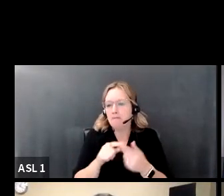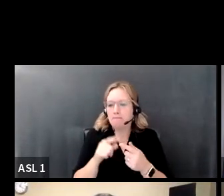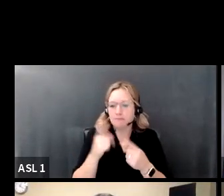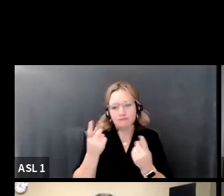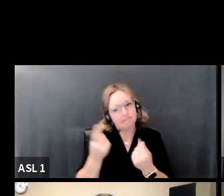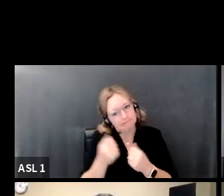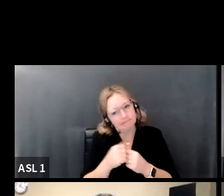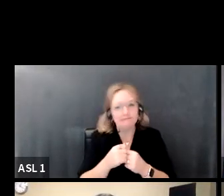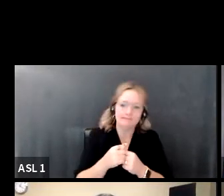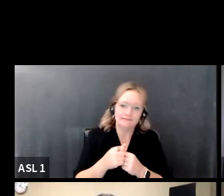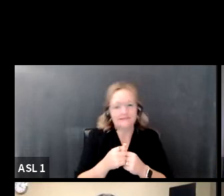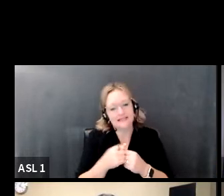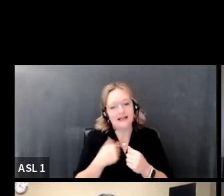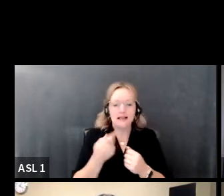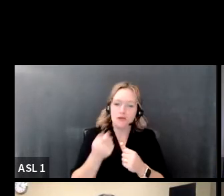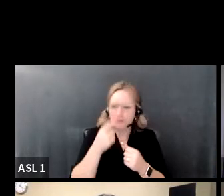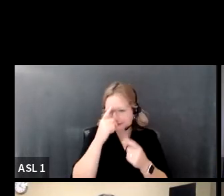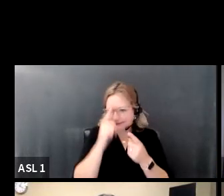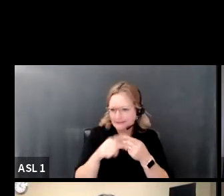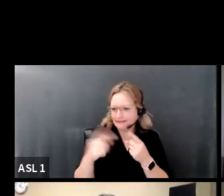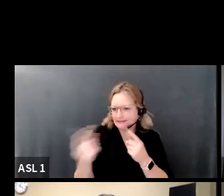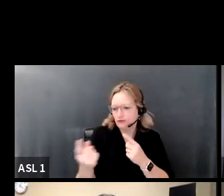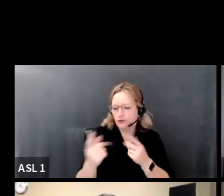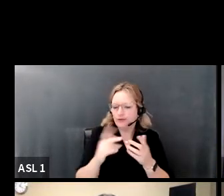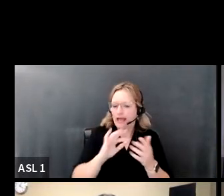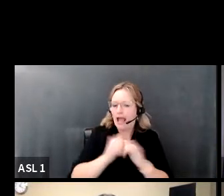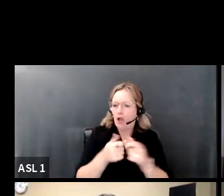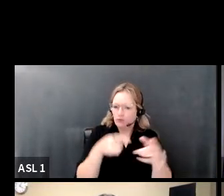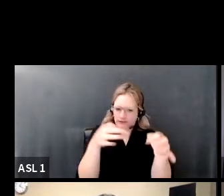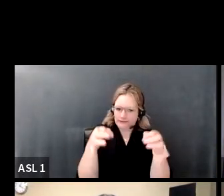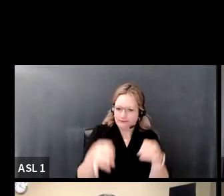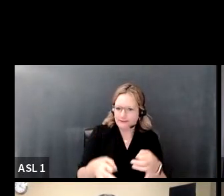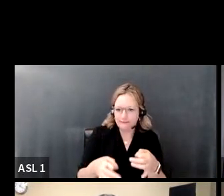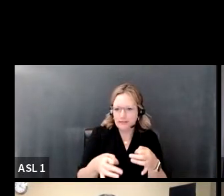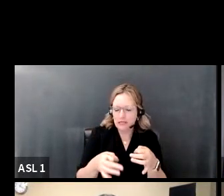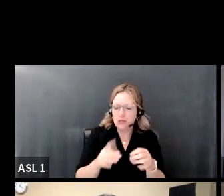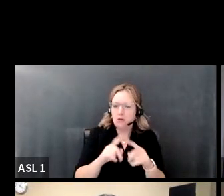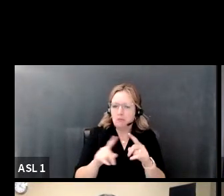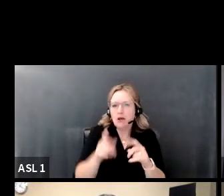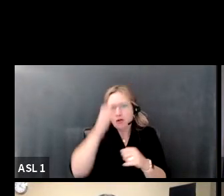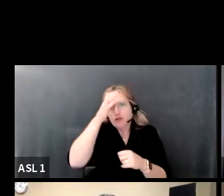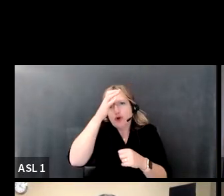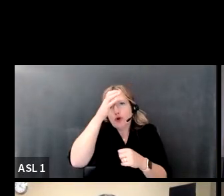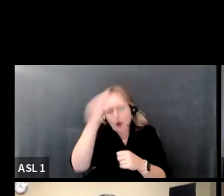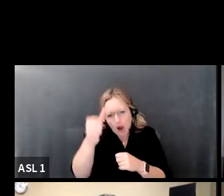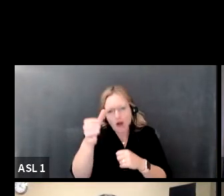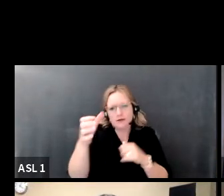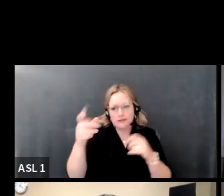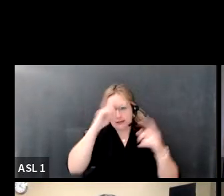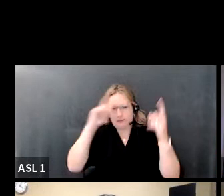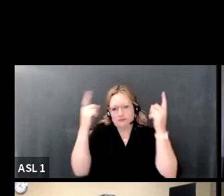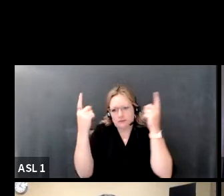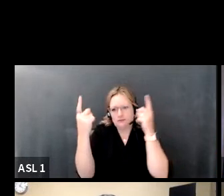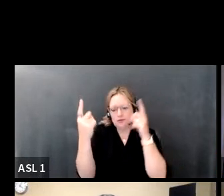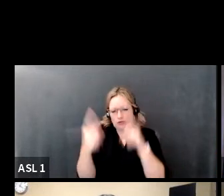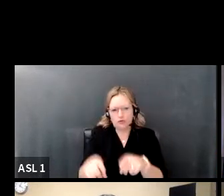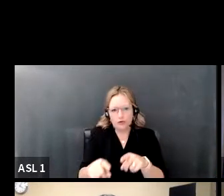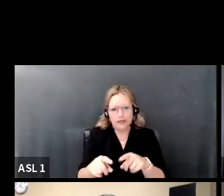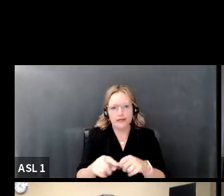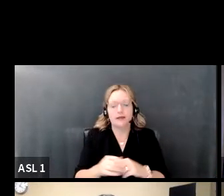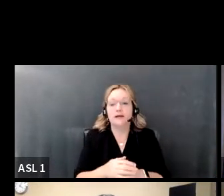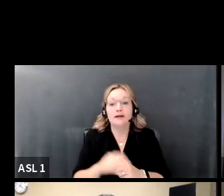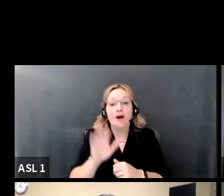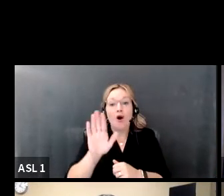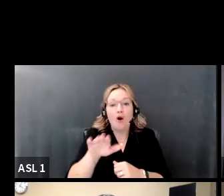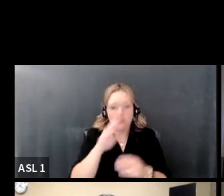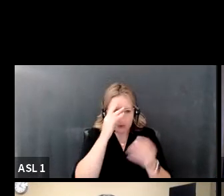presented but i think at its core we have we have agreement um again maybe more for the board certification we have had three separate